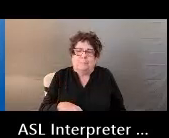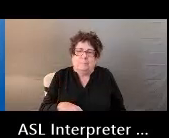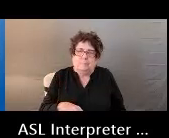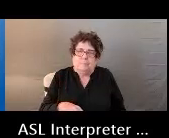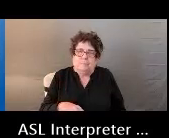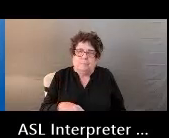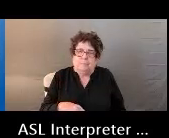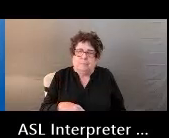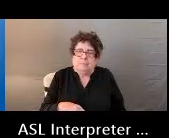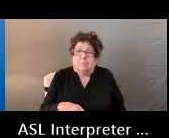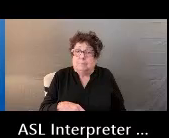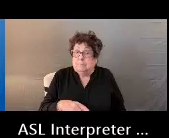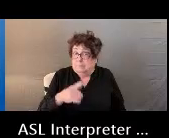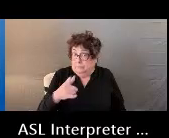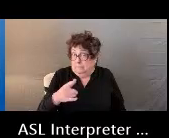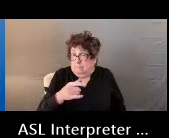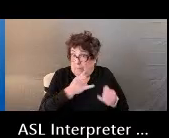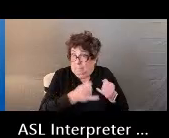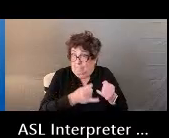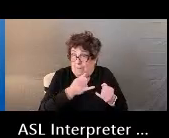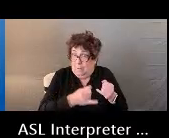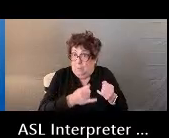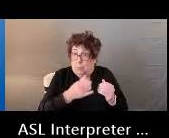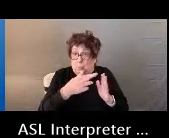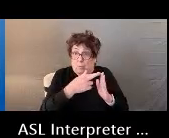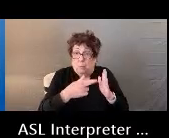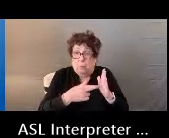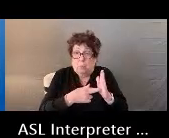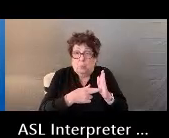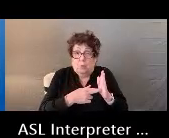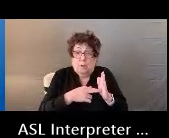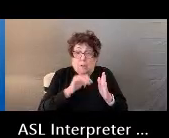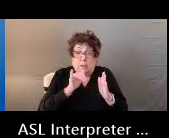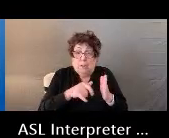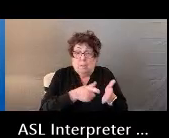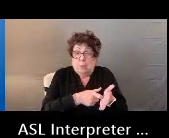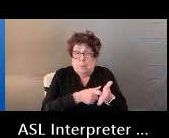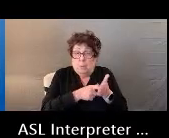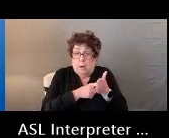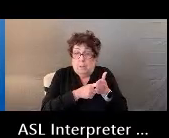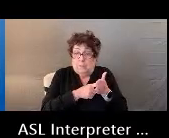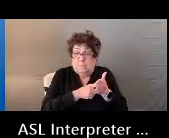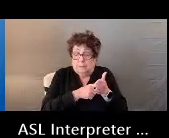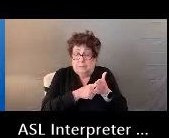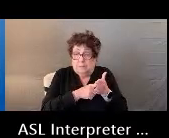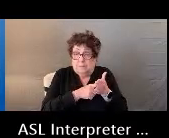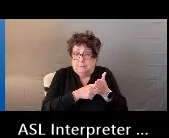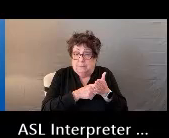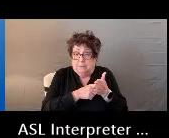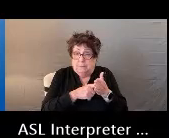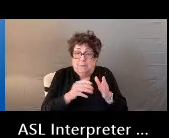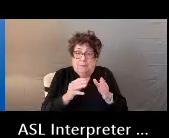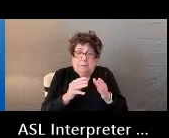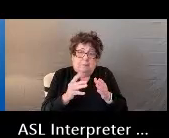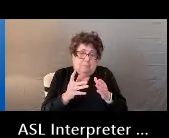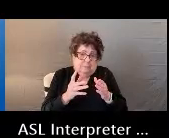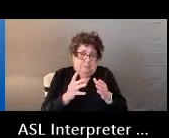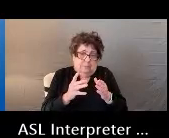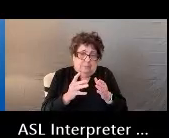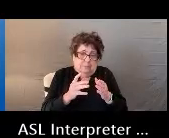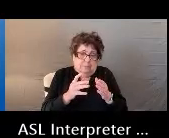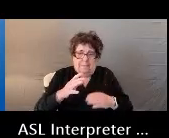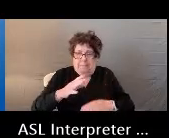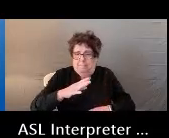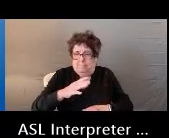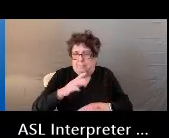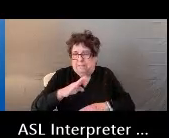requires meeting the May 6, 2025 deadline to implement written policies